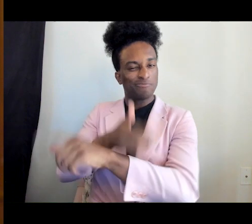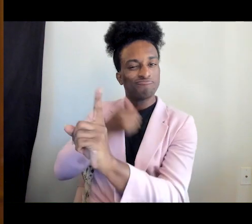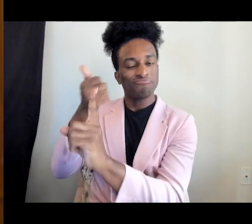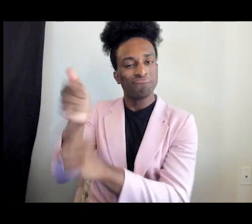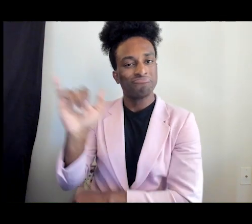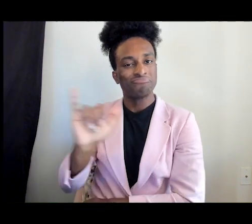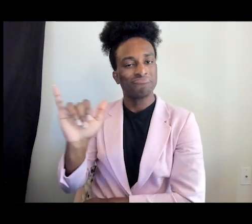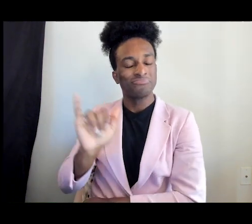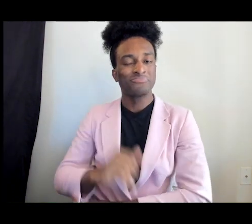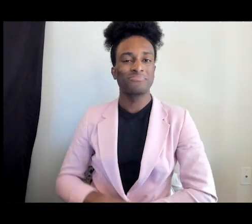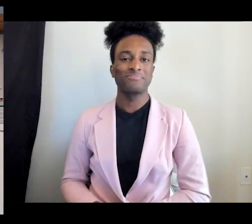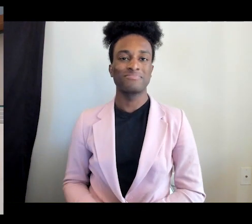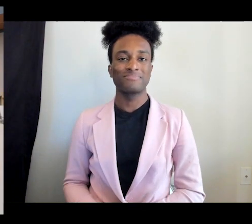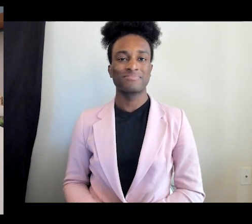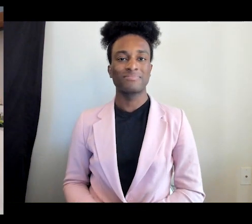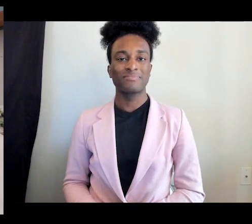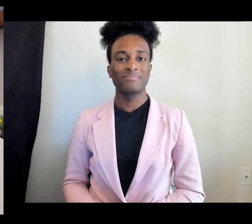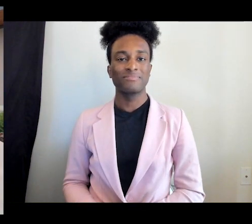our community.